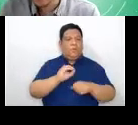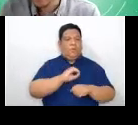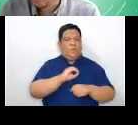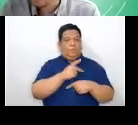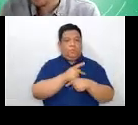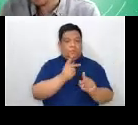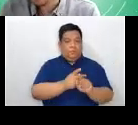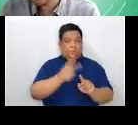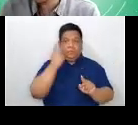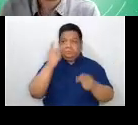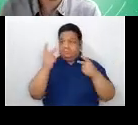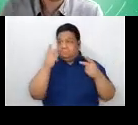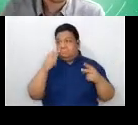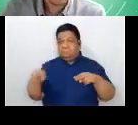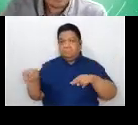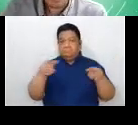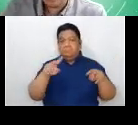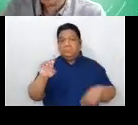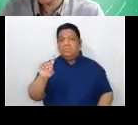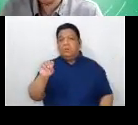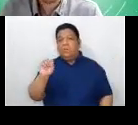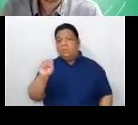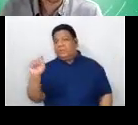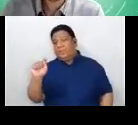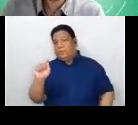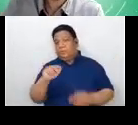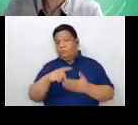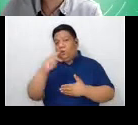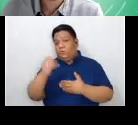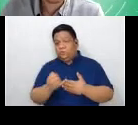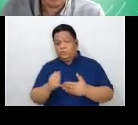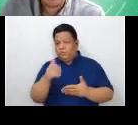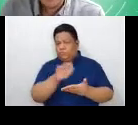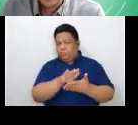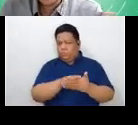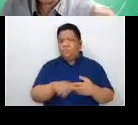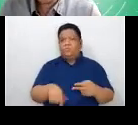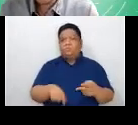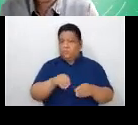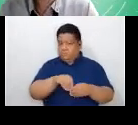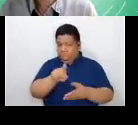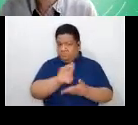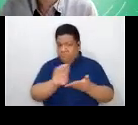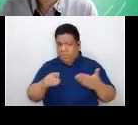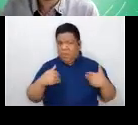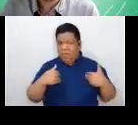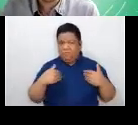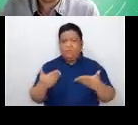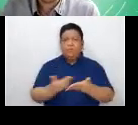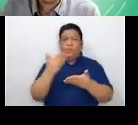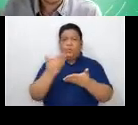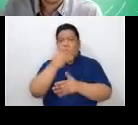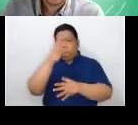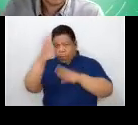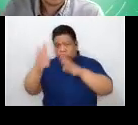look around, maybe for DOSD's projects in other schools, even in Benilde, I'm sure, there are so many new inventions and